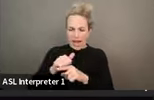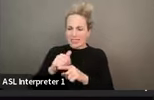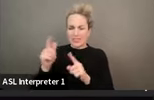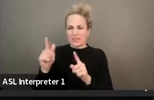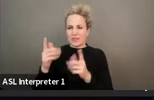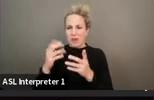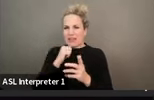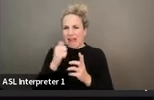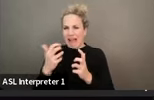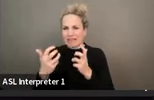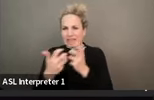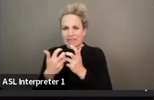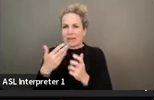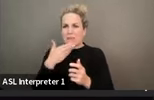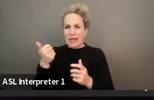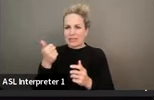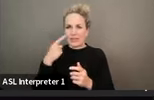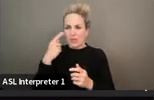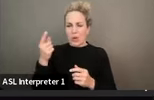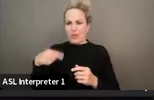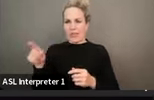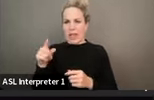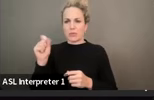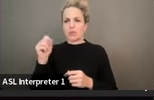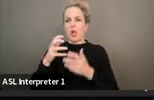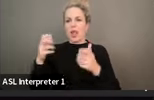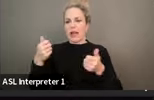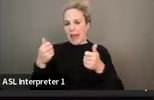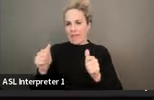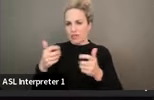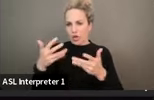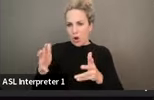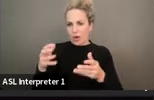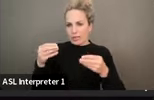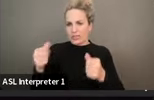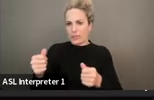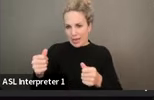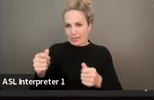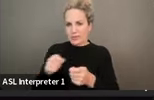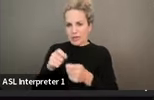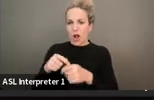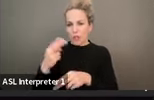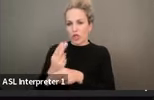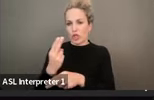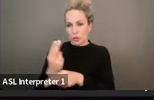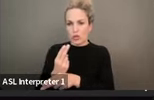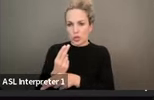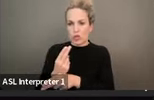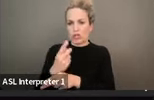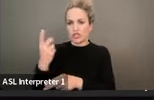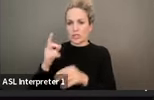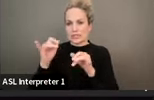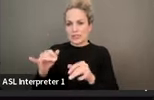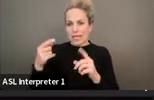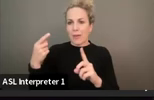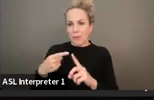be best practice to a lot of the effort that's already spent, particularly on the user end, just to the same